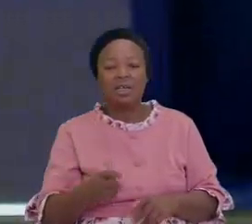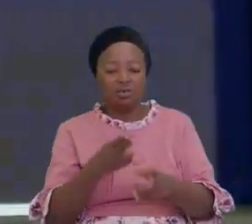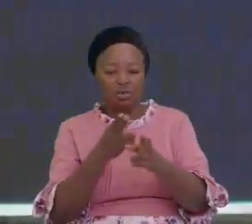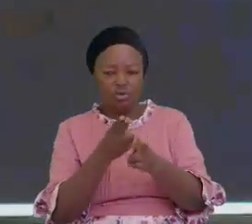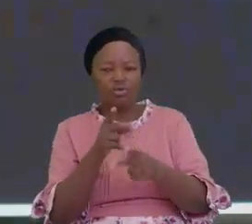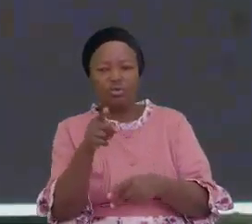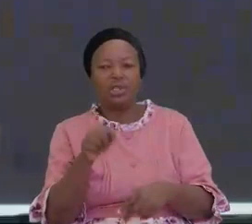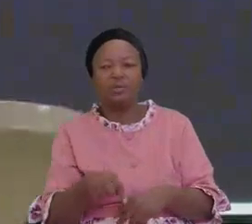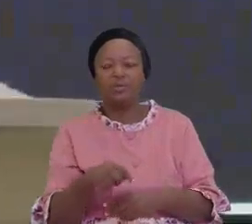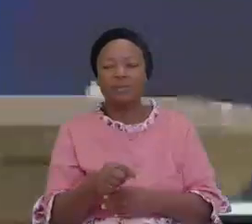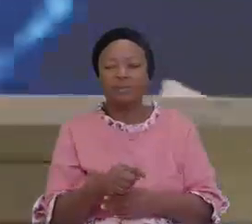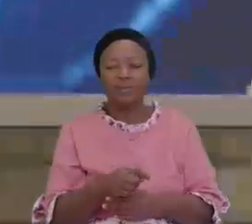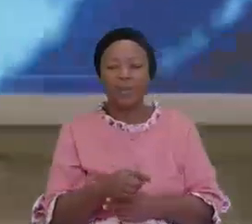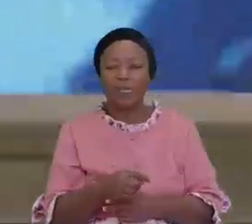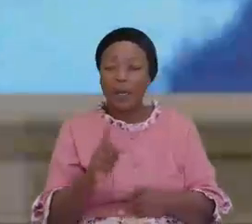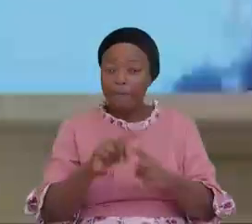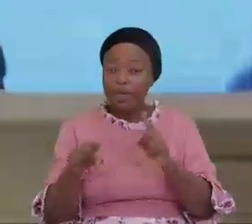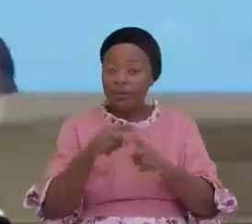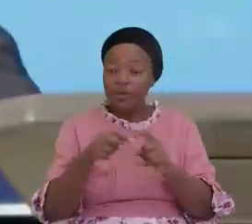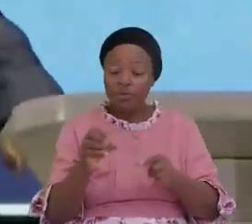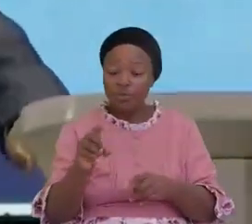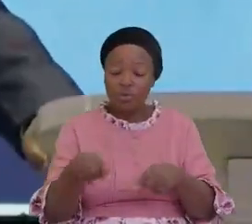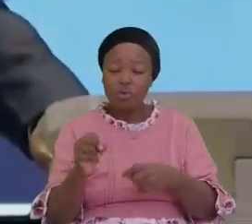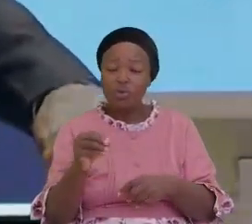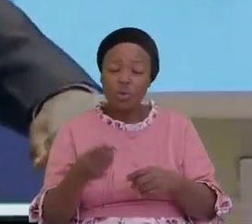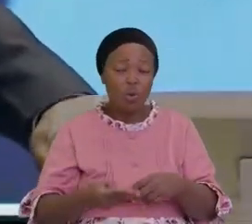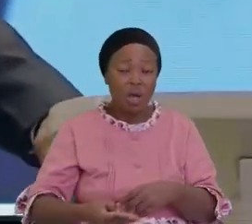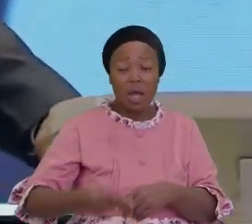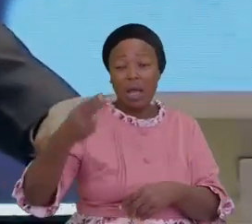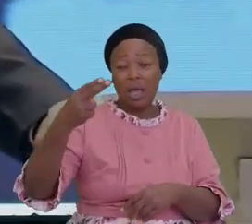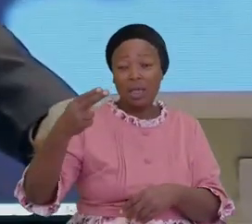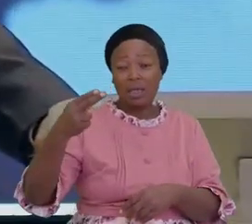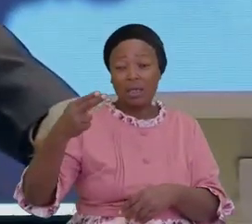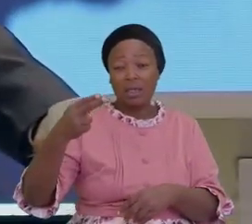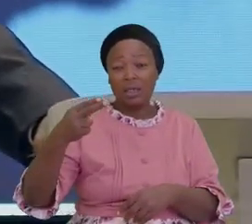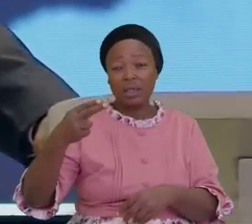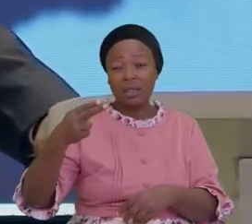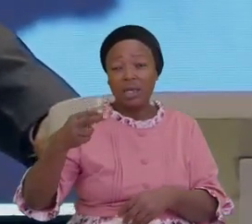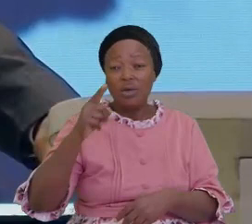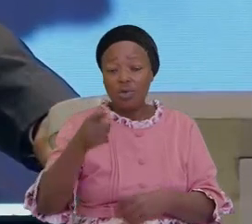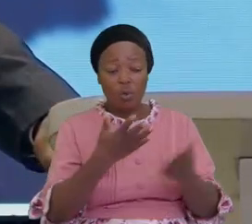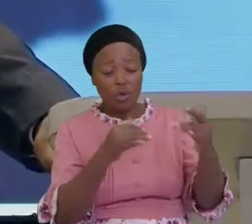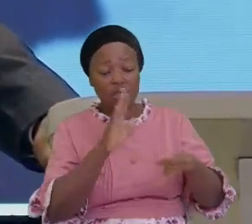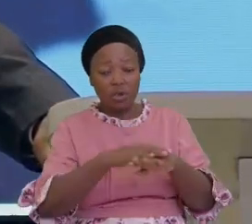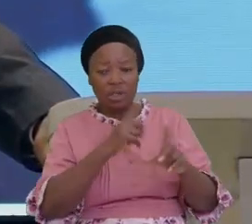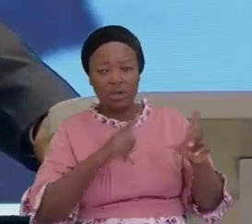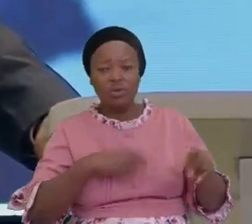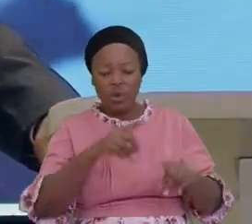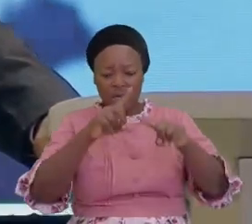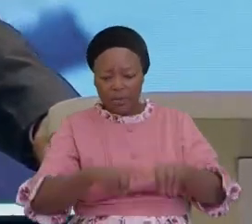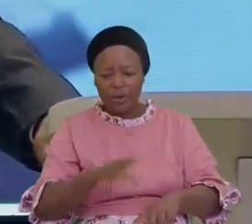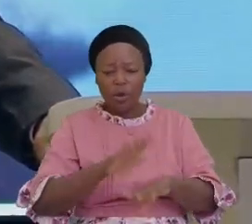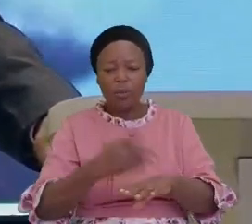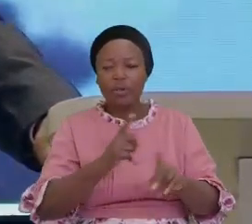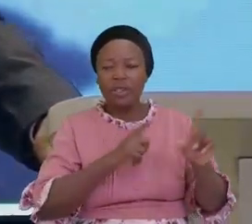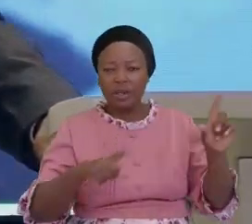down. But when you go so high, you're waiting on the Lord. You're depending upon the Lord.